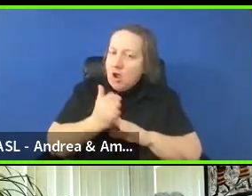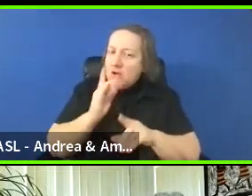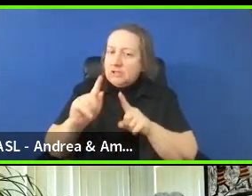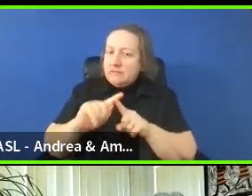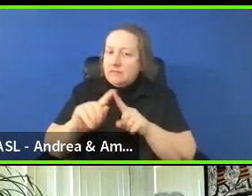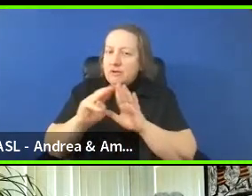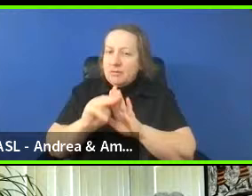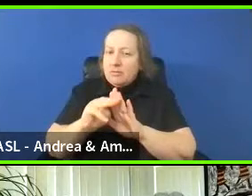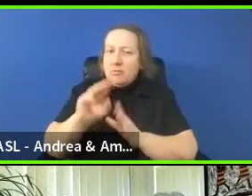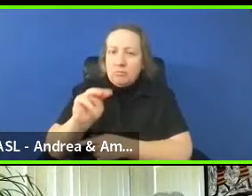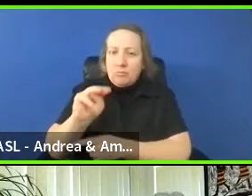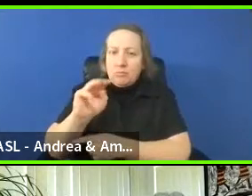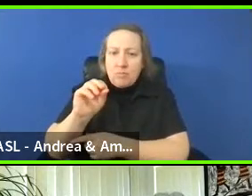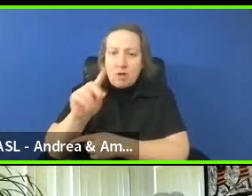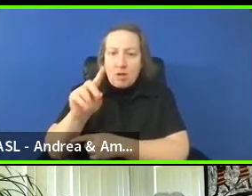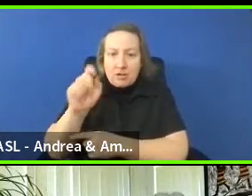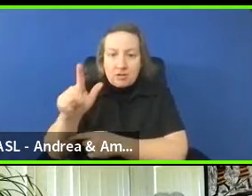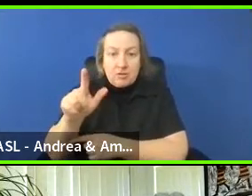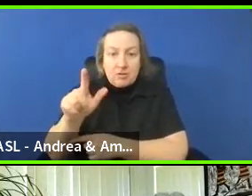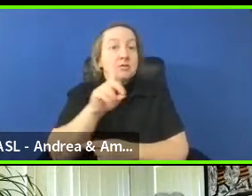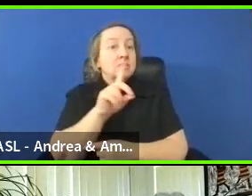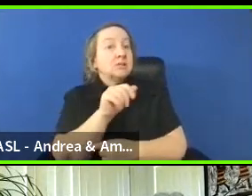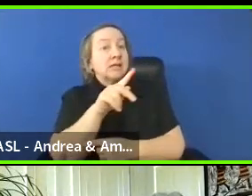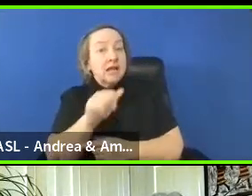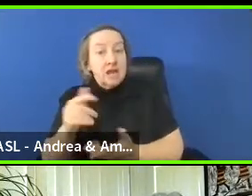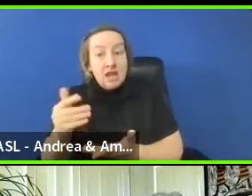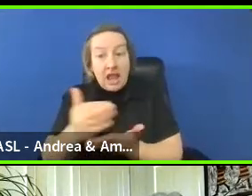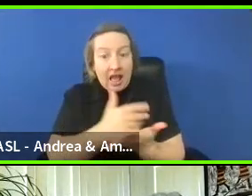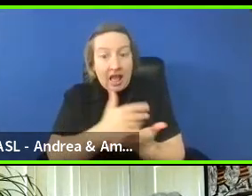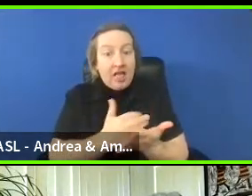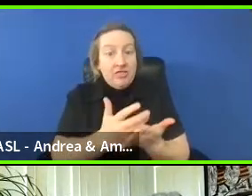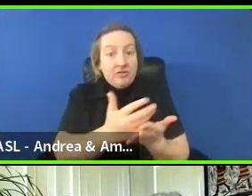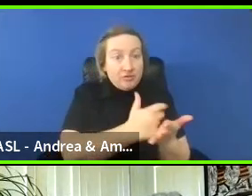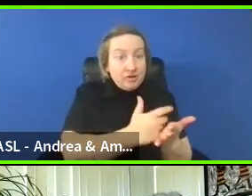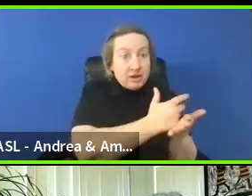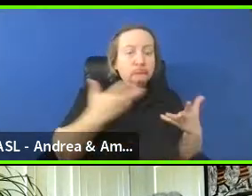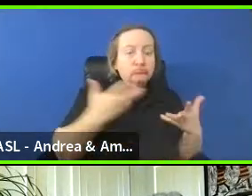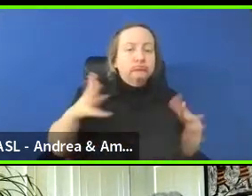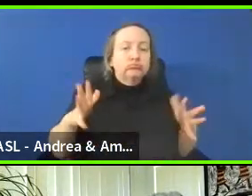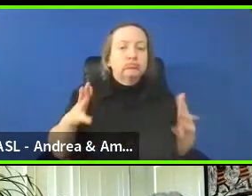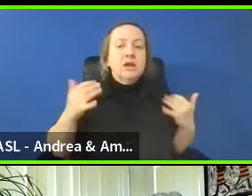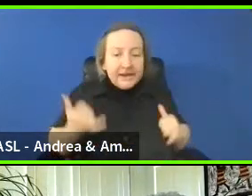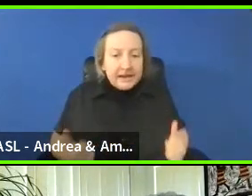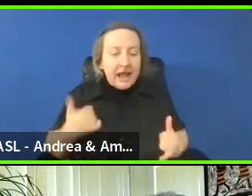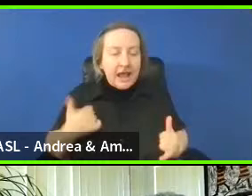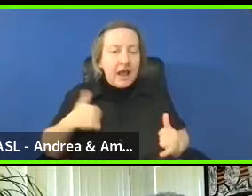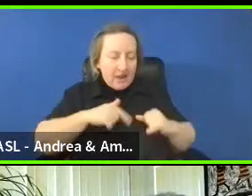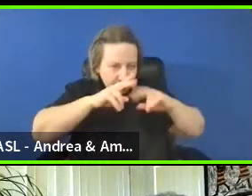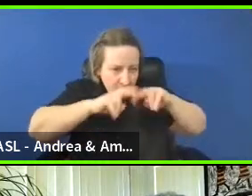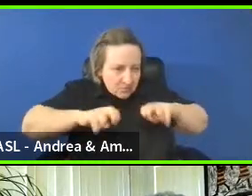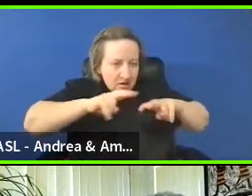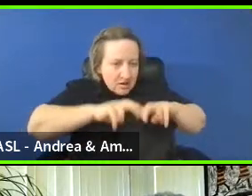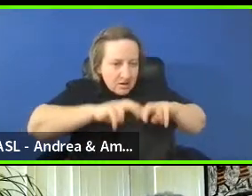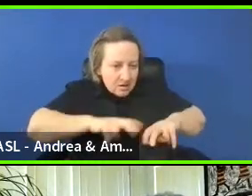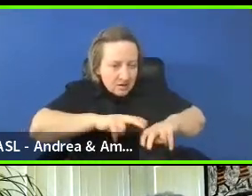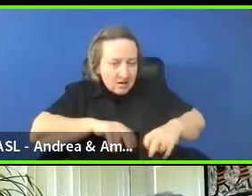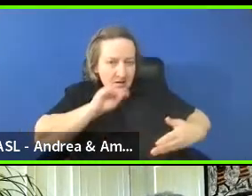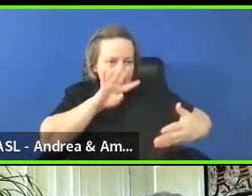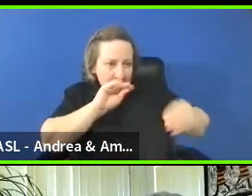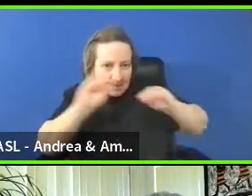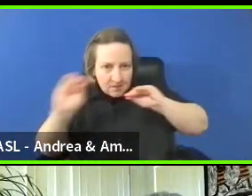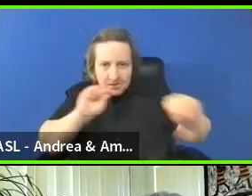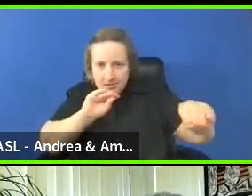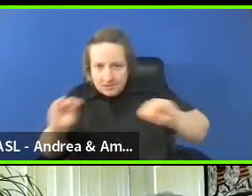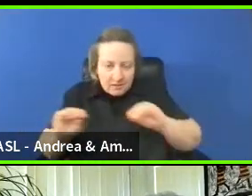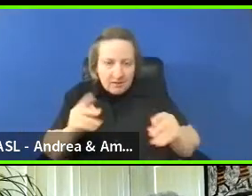gathering is done. Now it's data sorting and data input into the models. So that is an